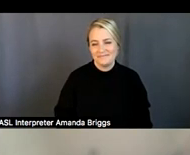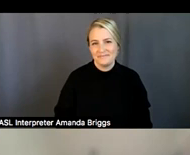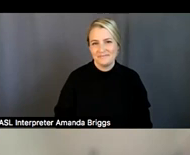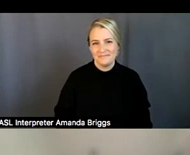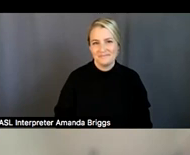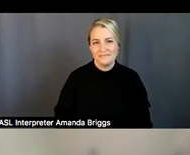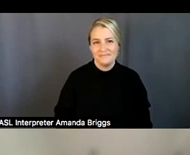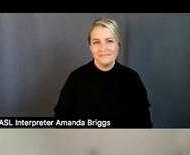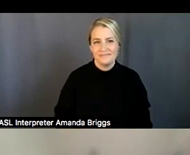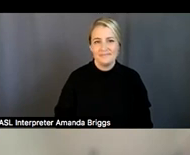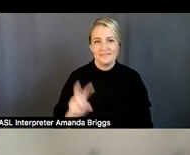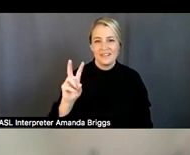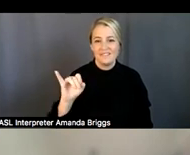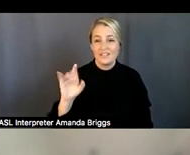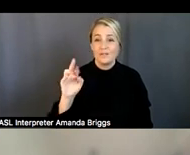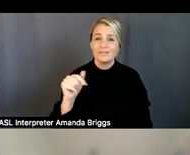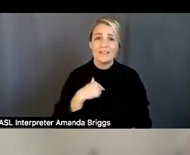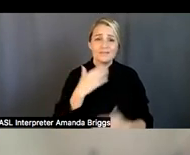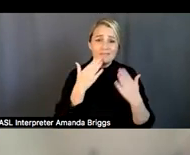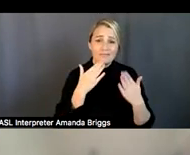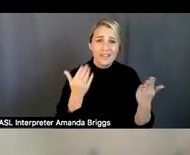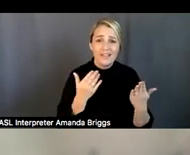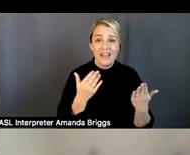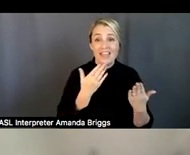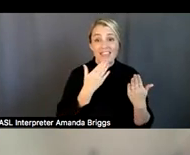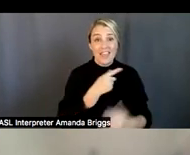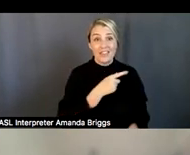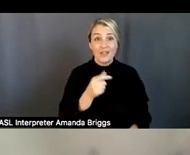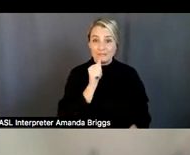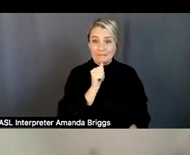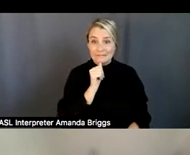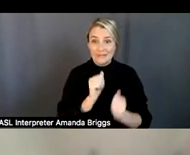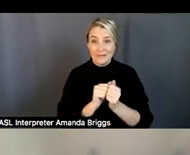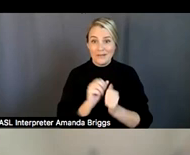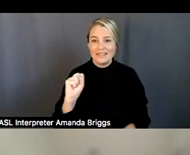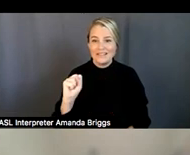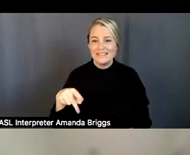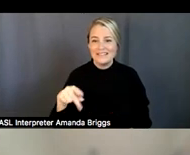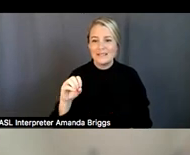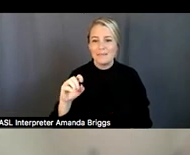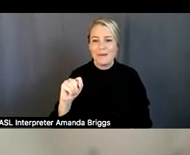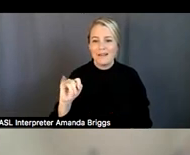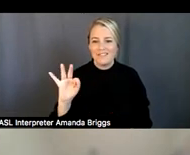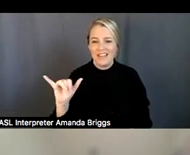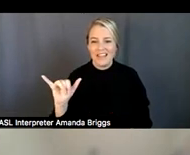We're grateful to be here, and thanks for putting up with the Spotify ads.